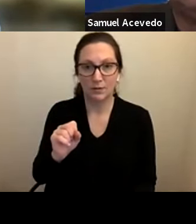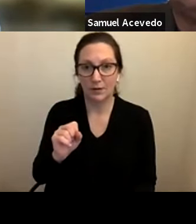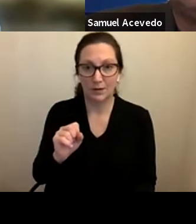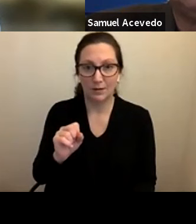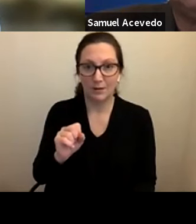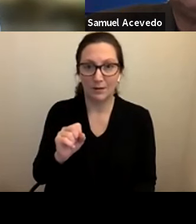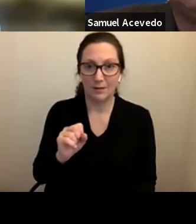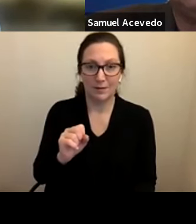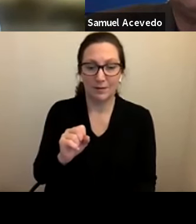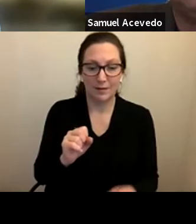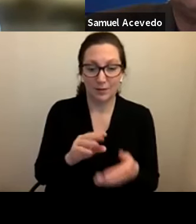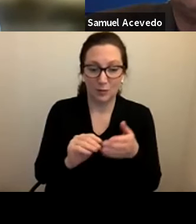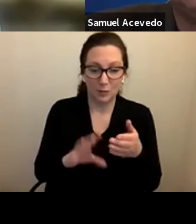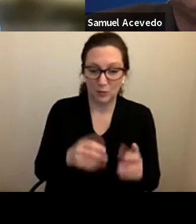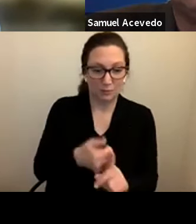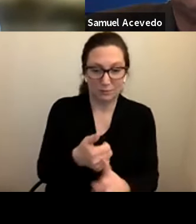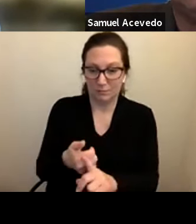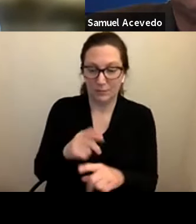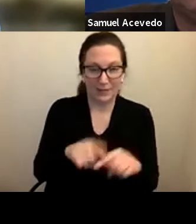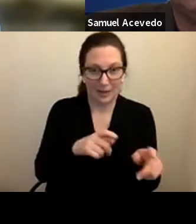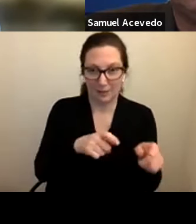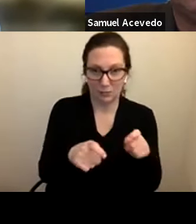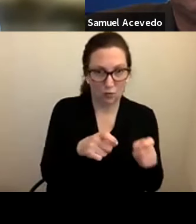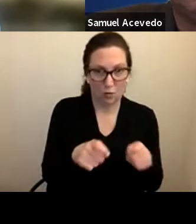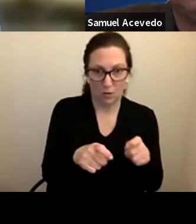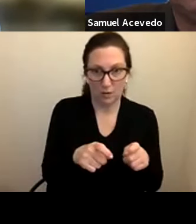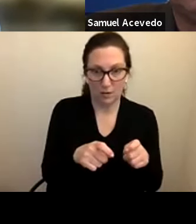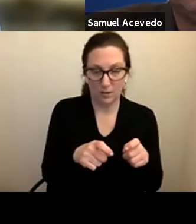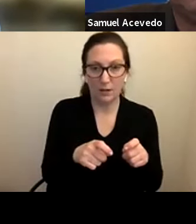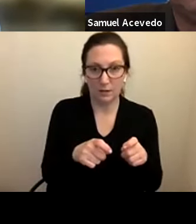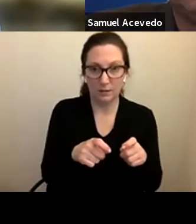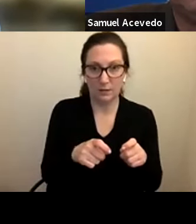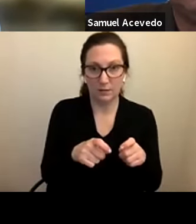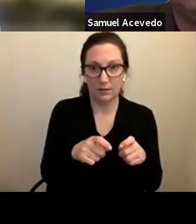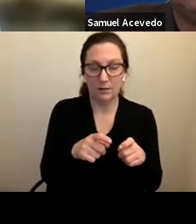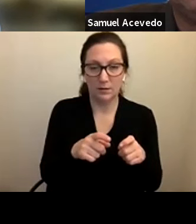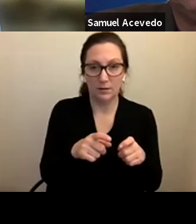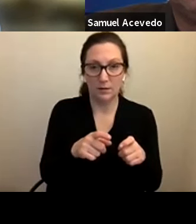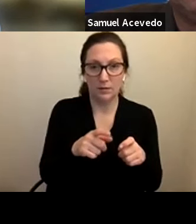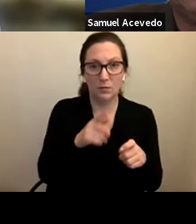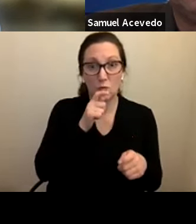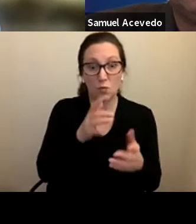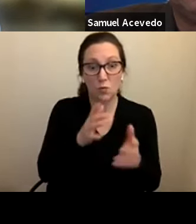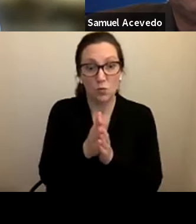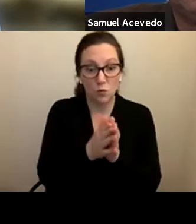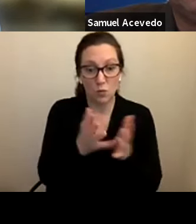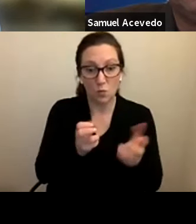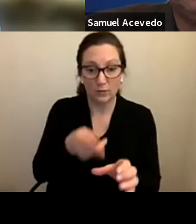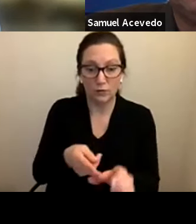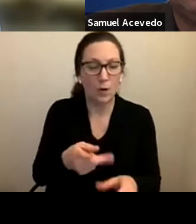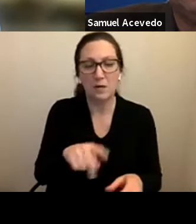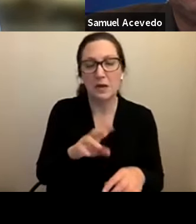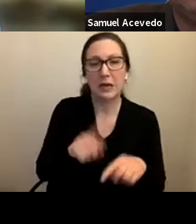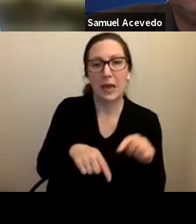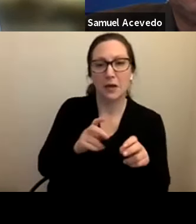students seeking a seat at one of the schools. So I